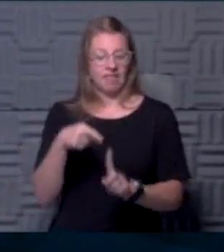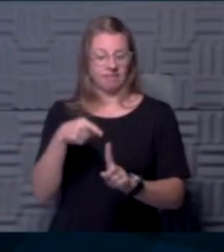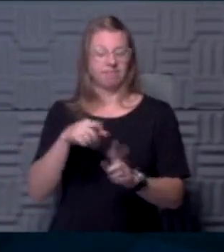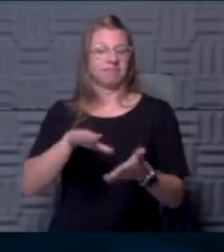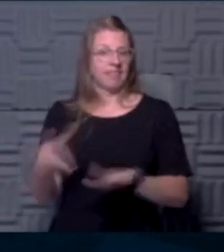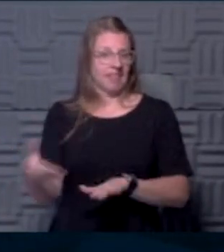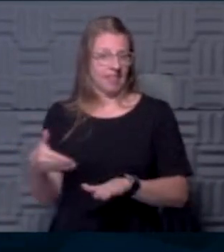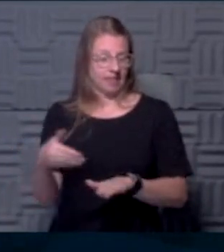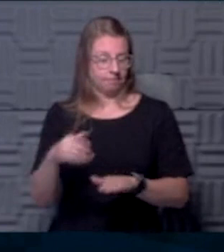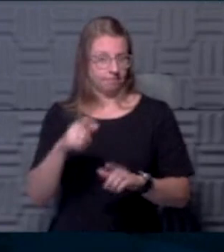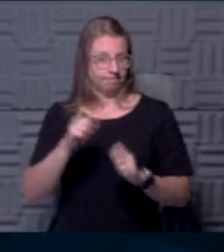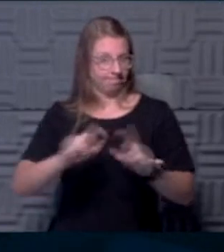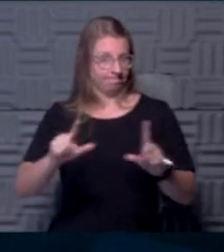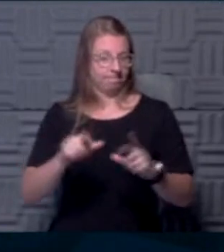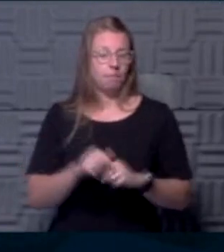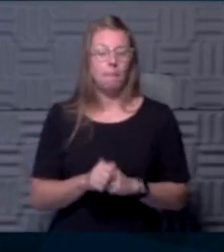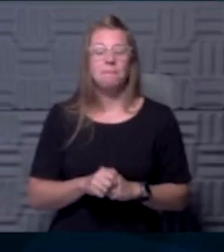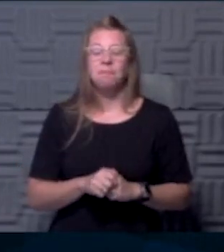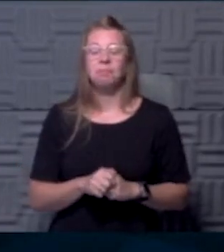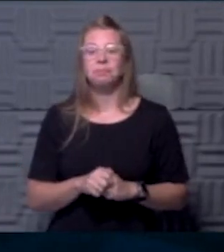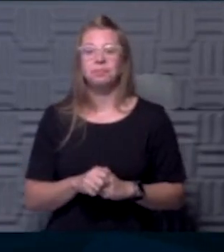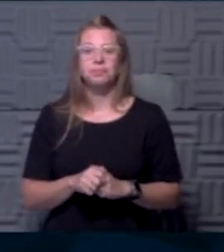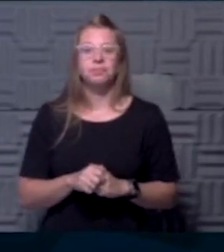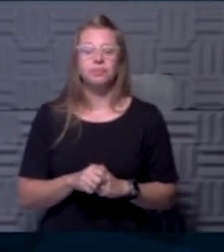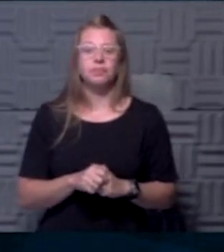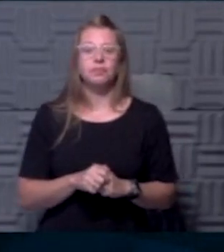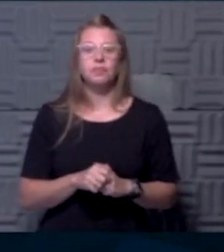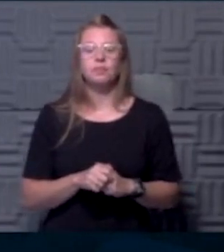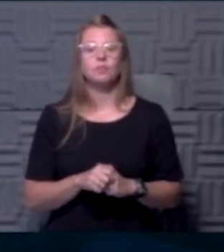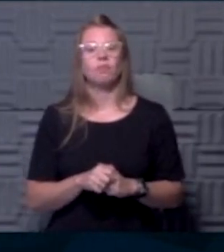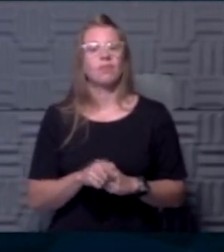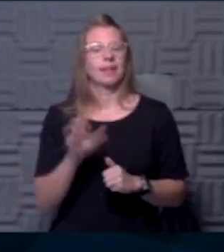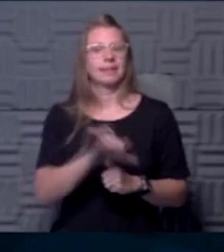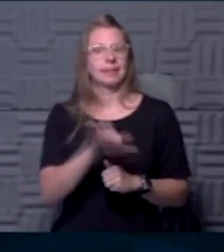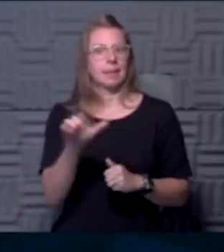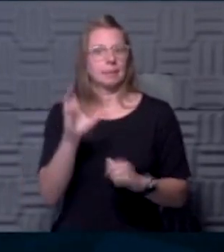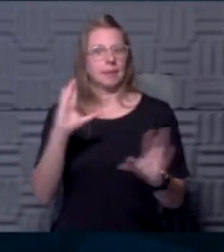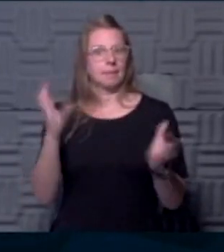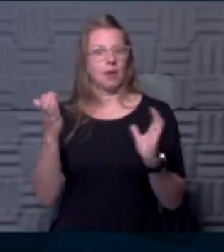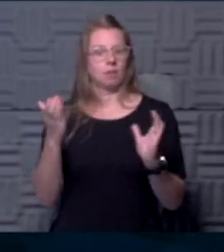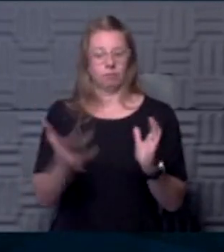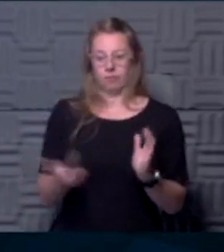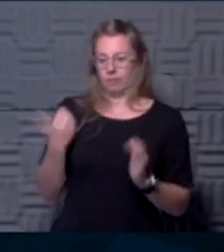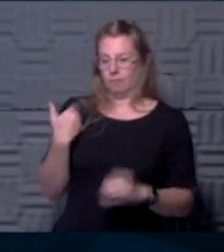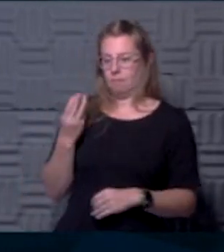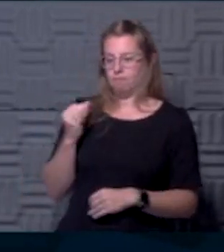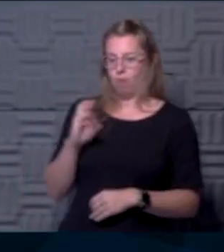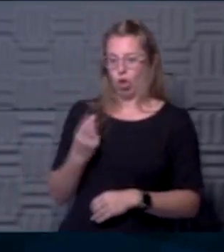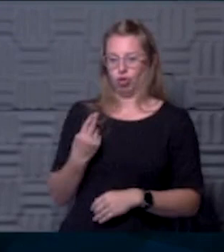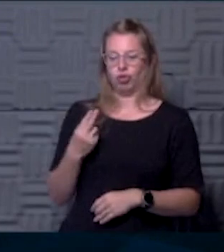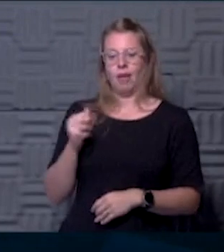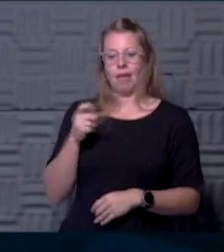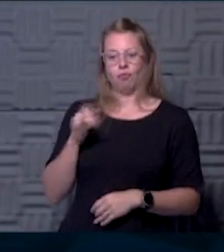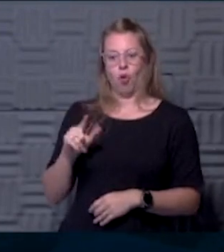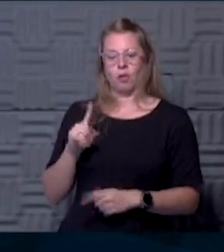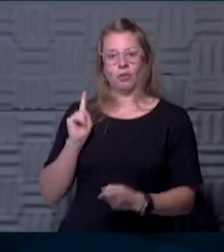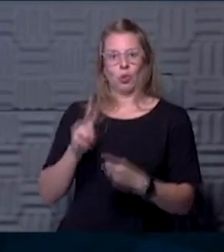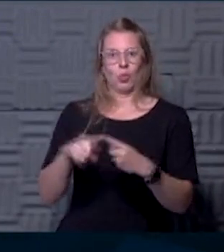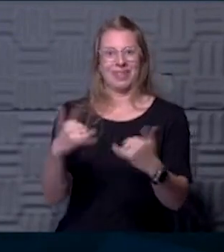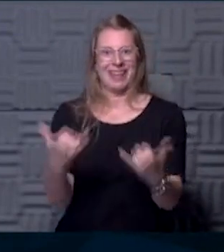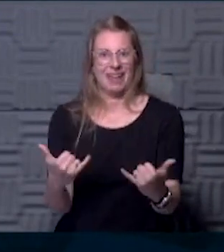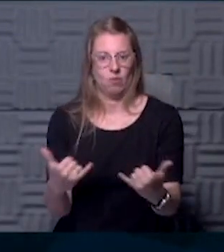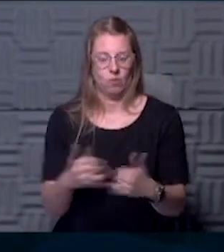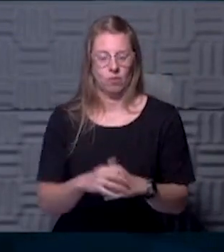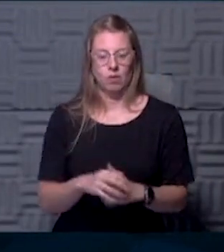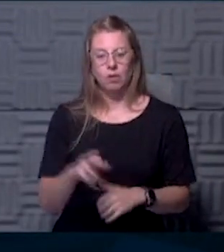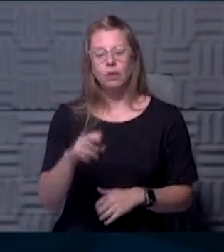numbers. And so the same comparison, early in the pandemic, March and April, to now, late in the